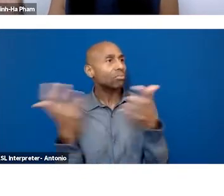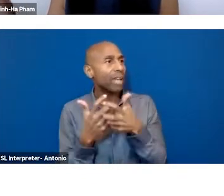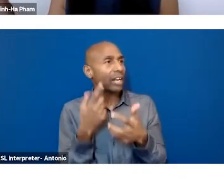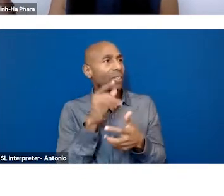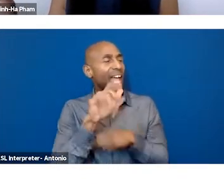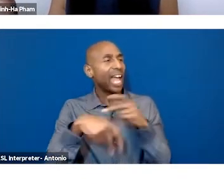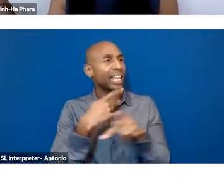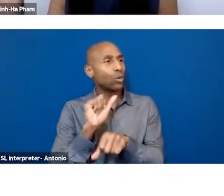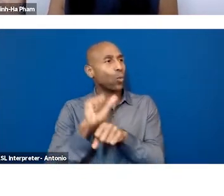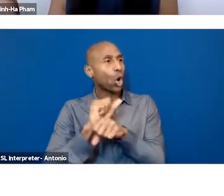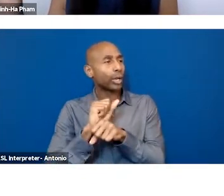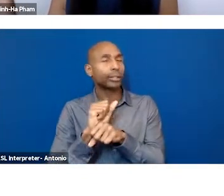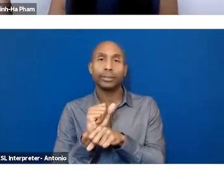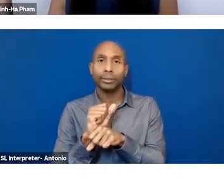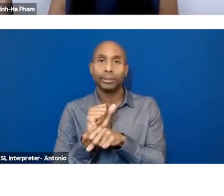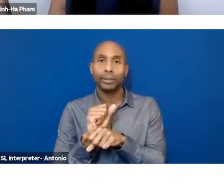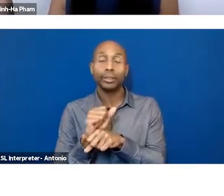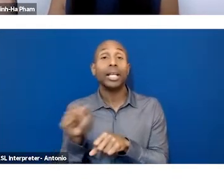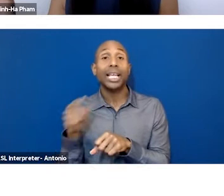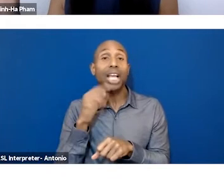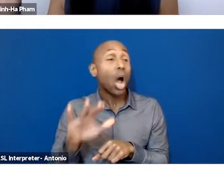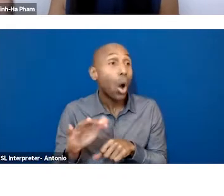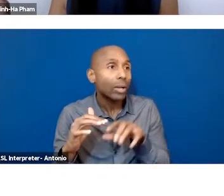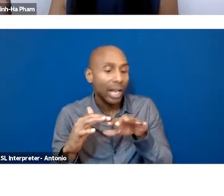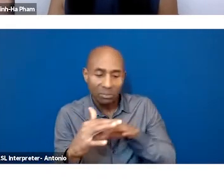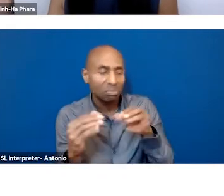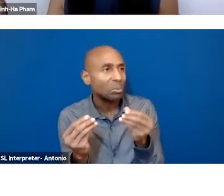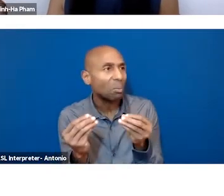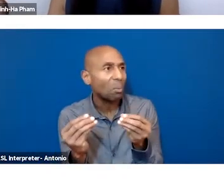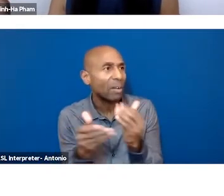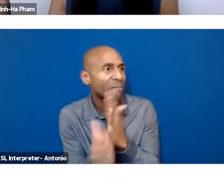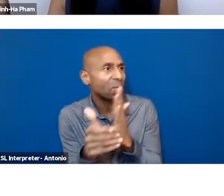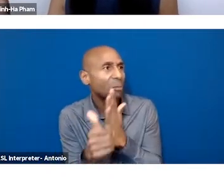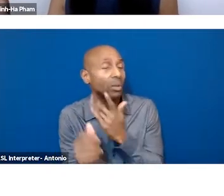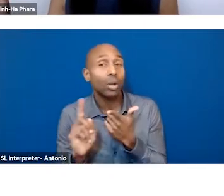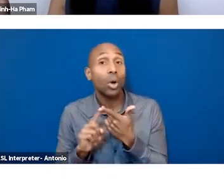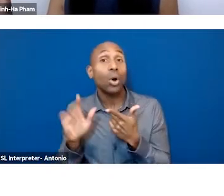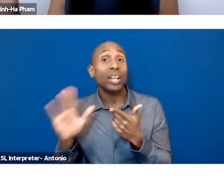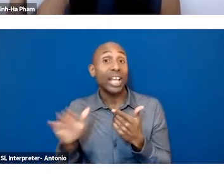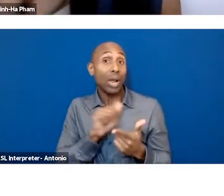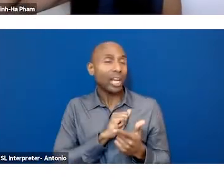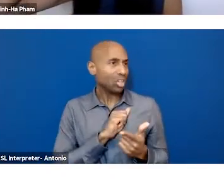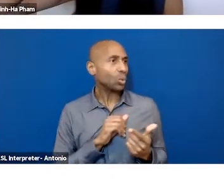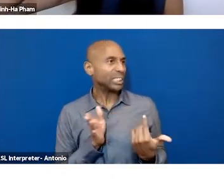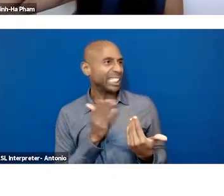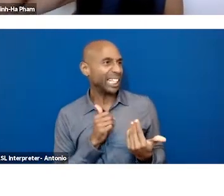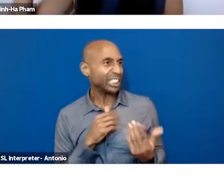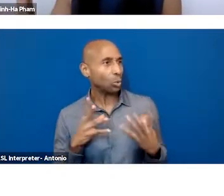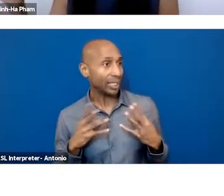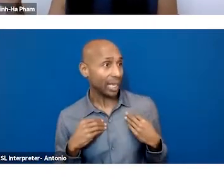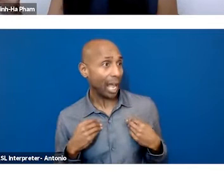by emphasizing their nimble fingers and their compliant dispositions. In the words of an